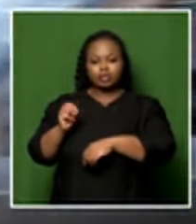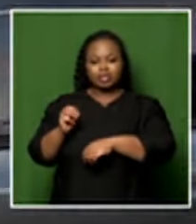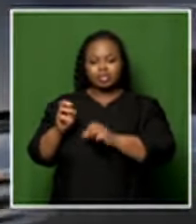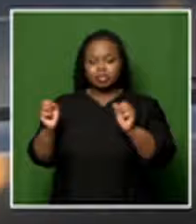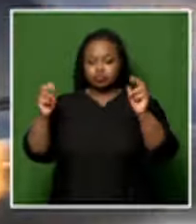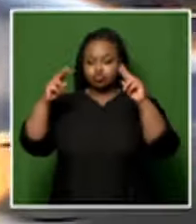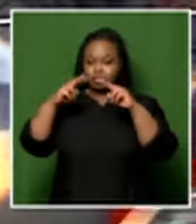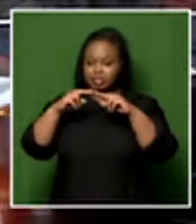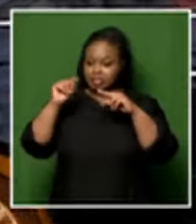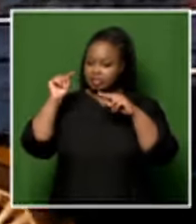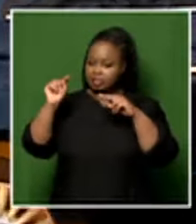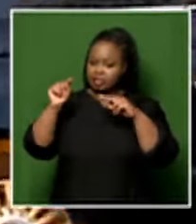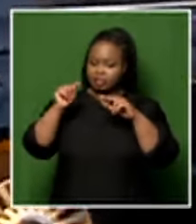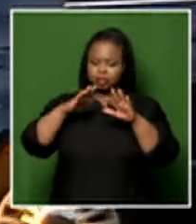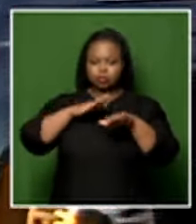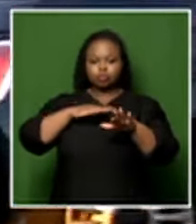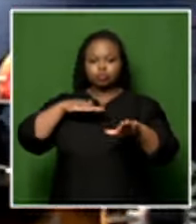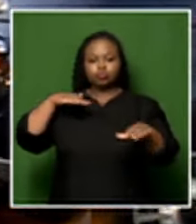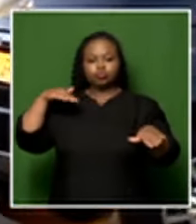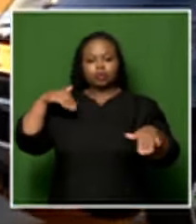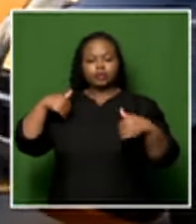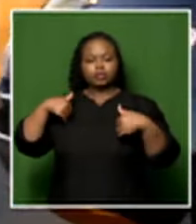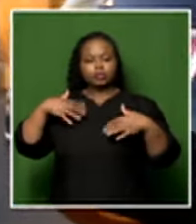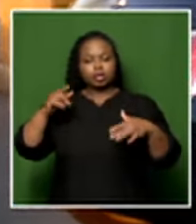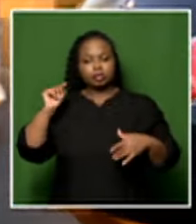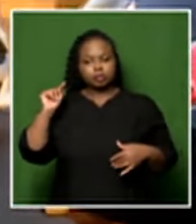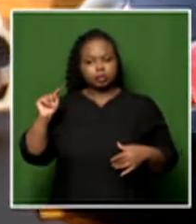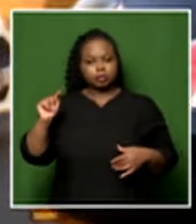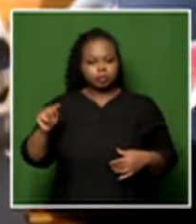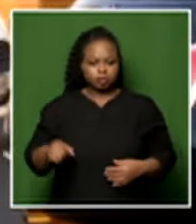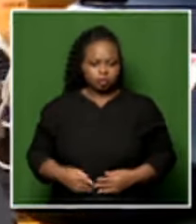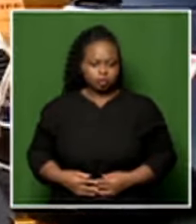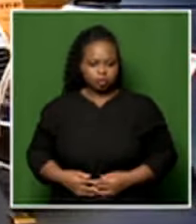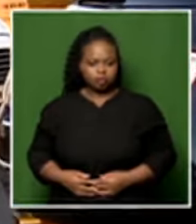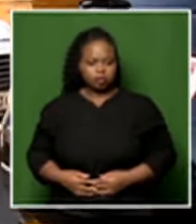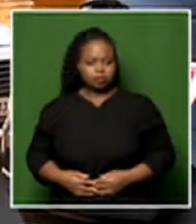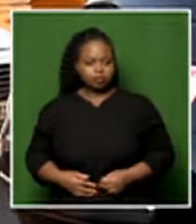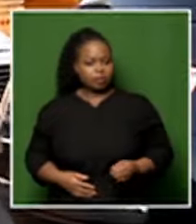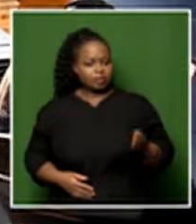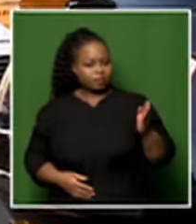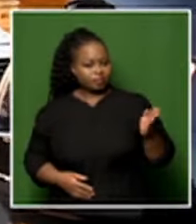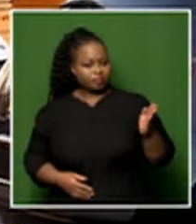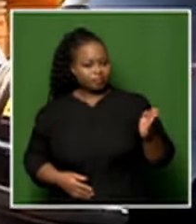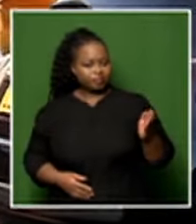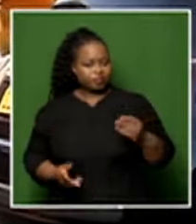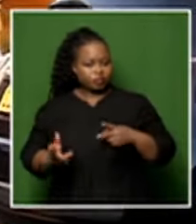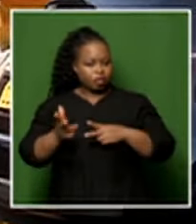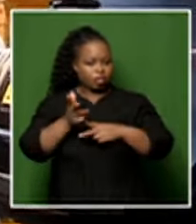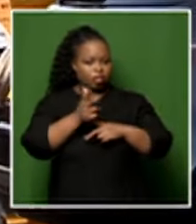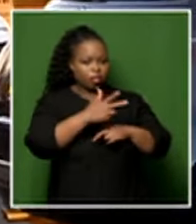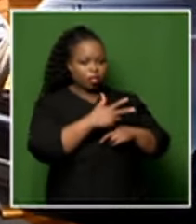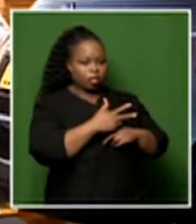there. That's where the traffic starts to be jammed. This side, on my camera